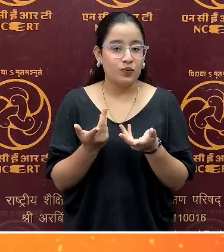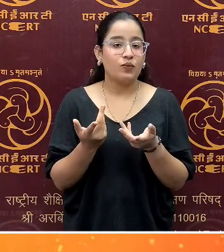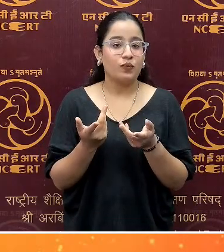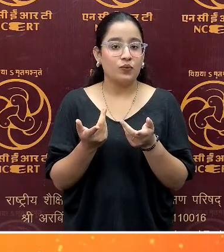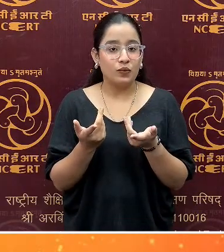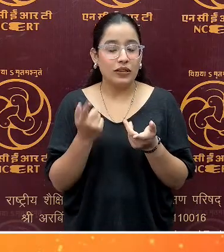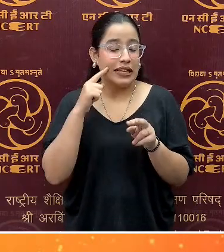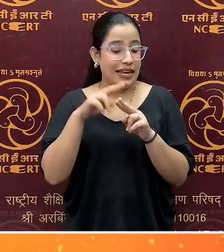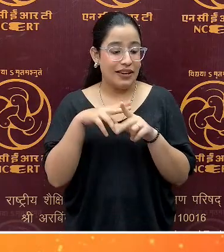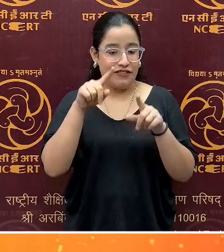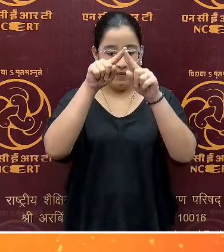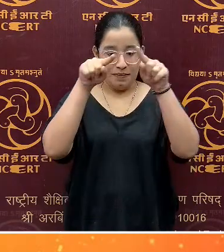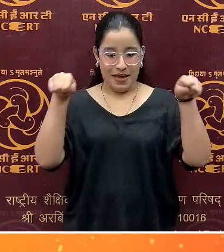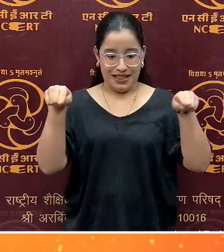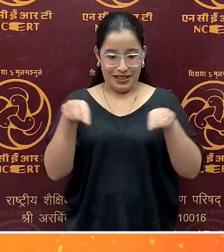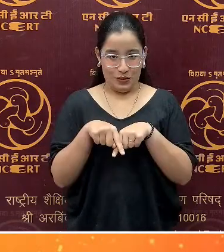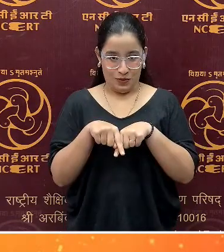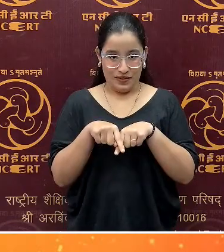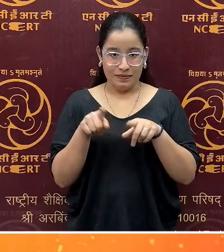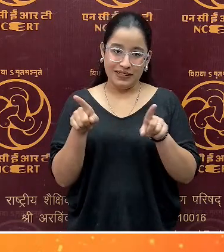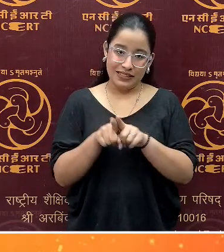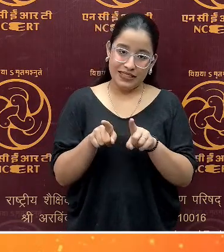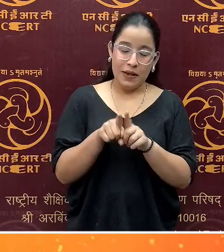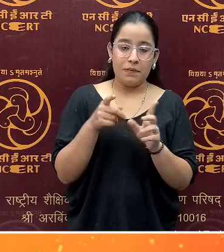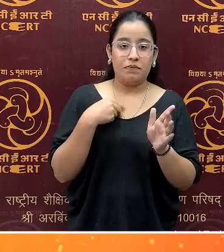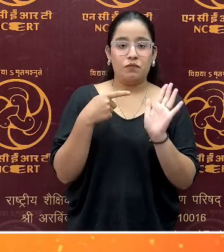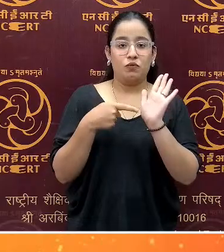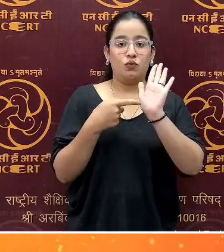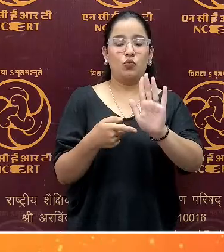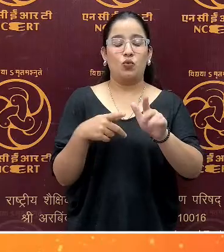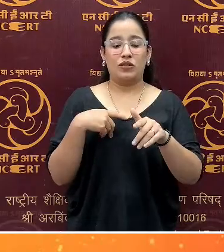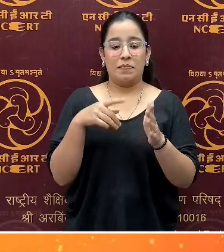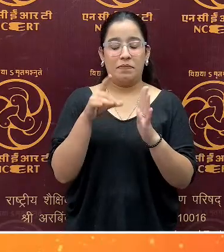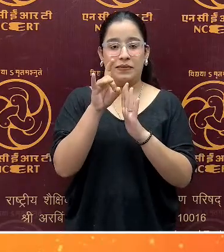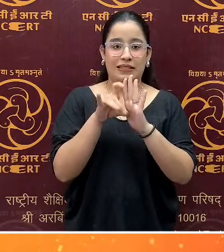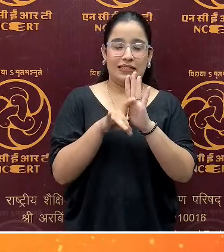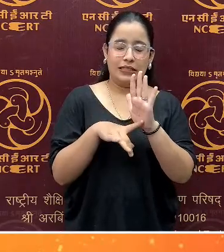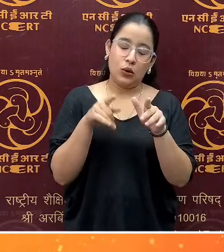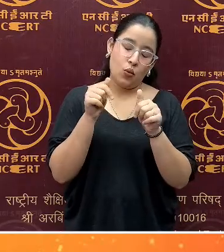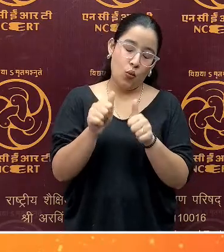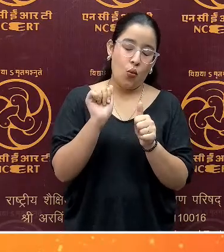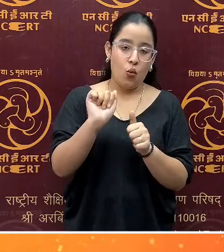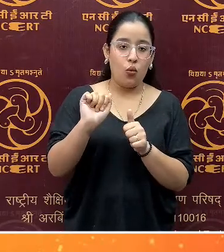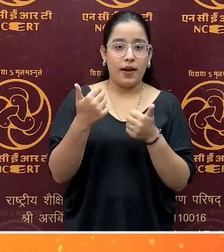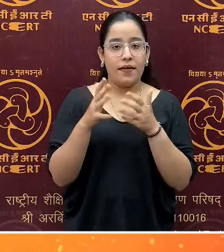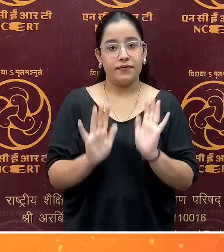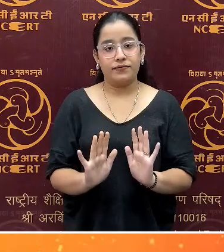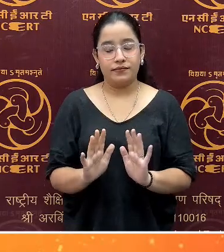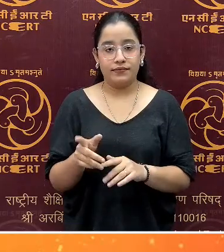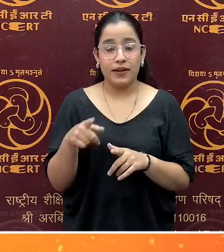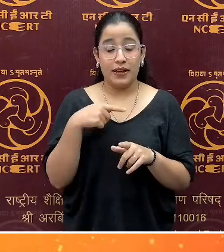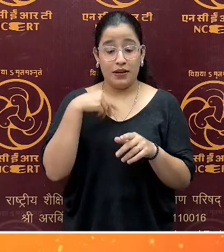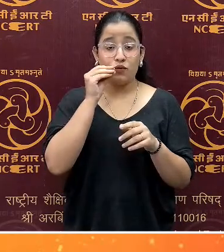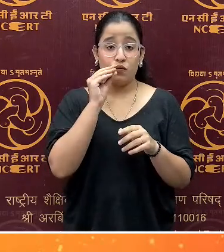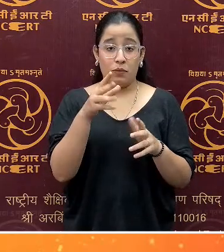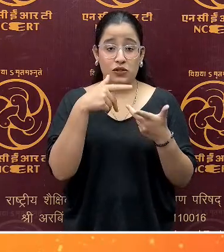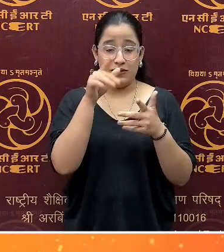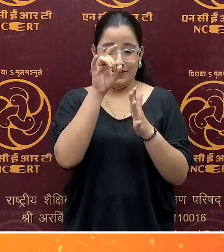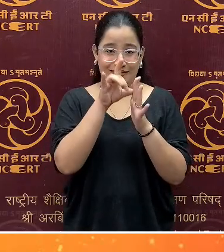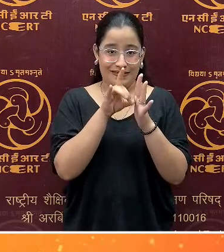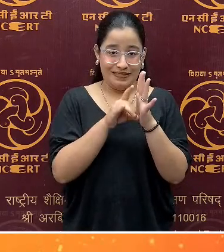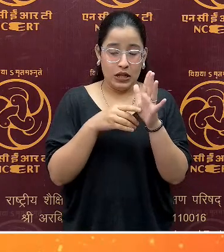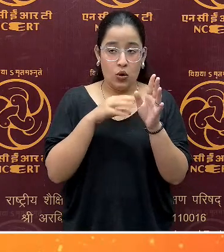that parallelogram has a characteristic. That is, it's a particular type of characteristics. So all this informations you will have